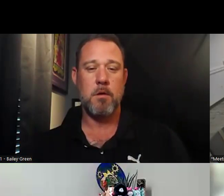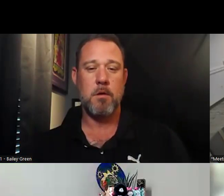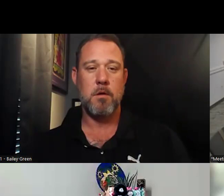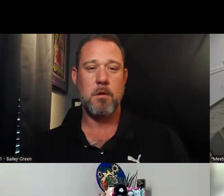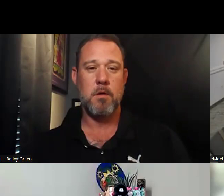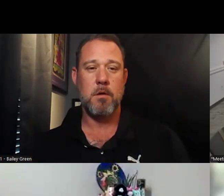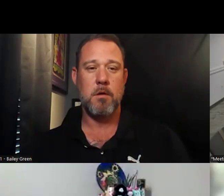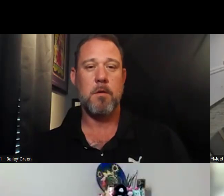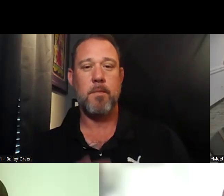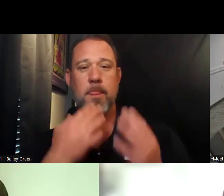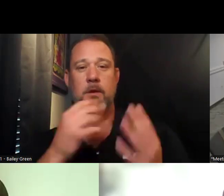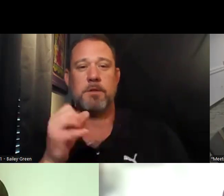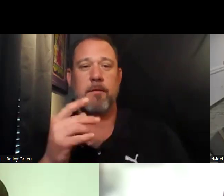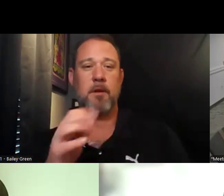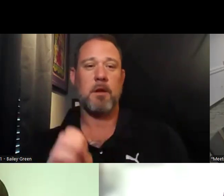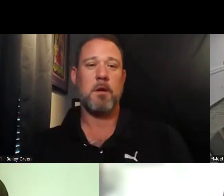Thank you, Stephanie.